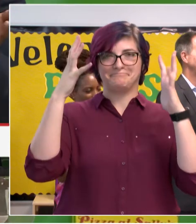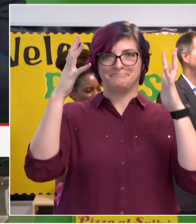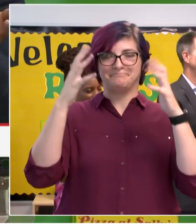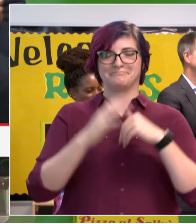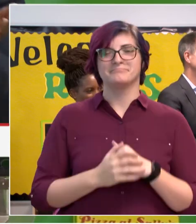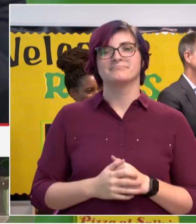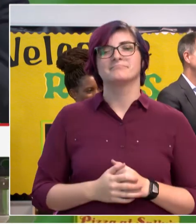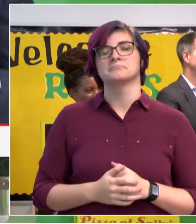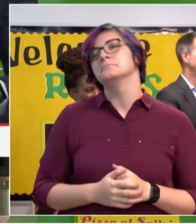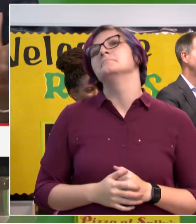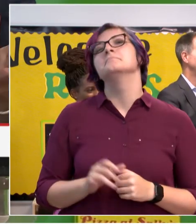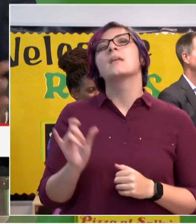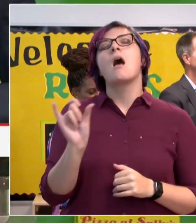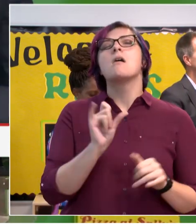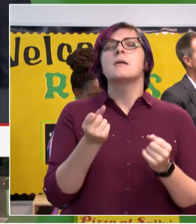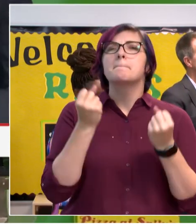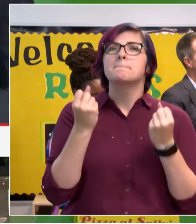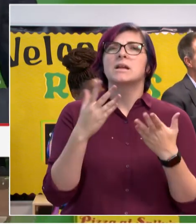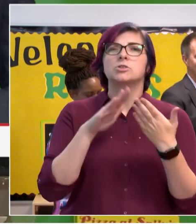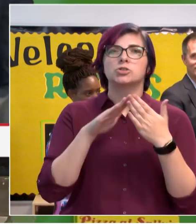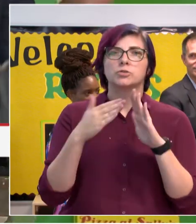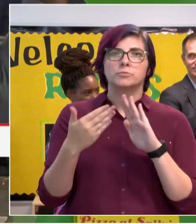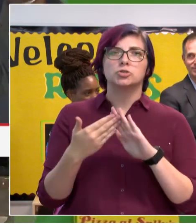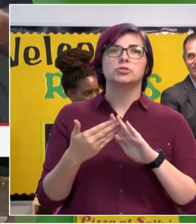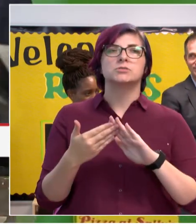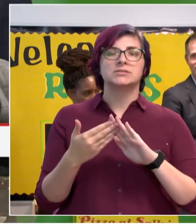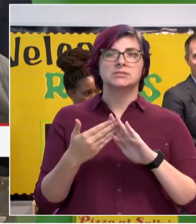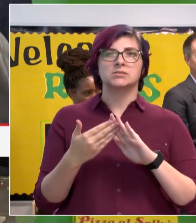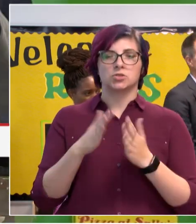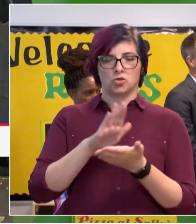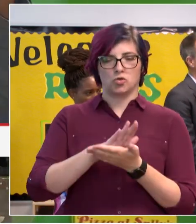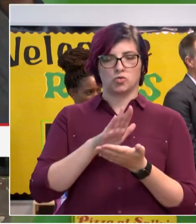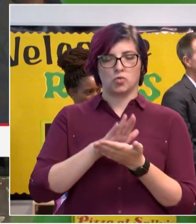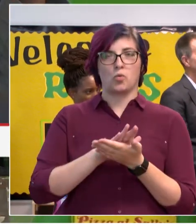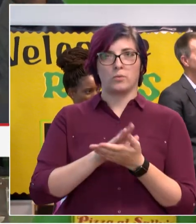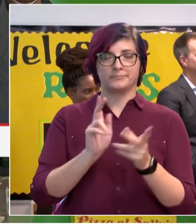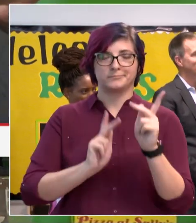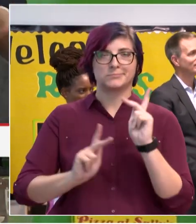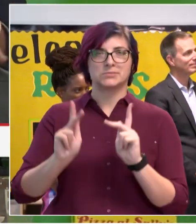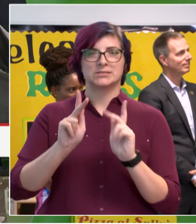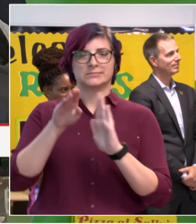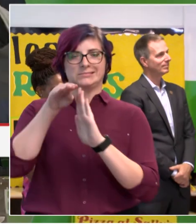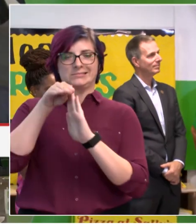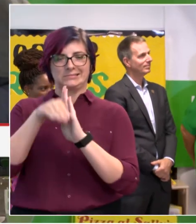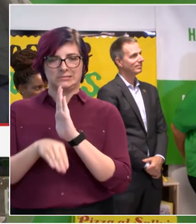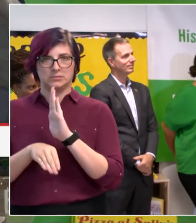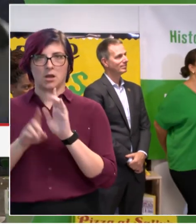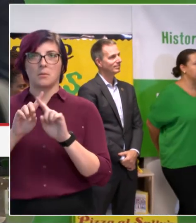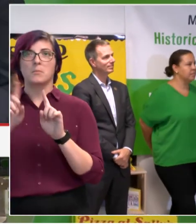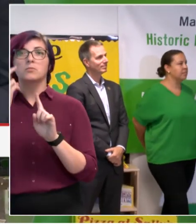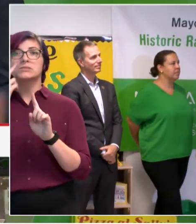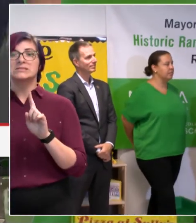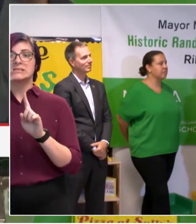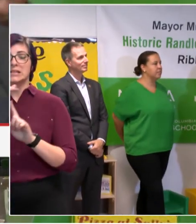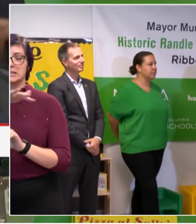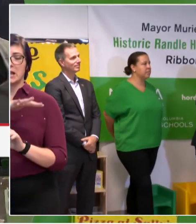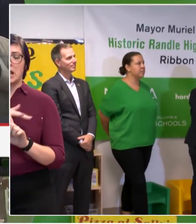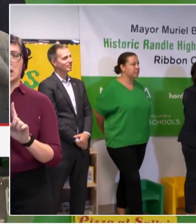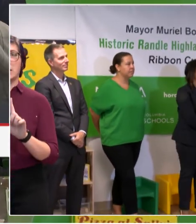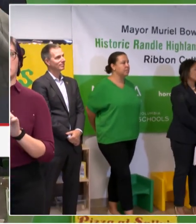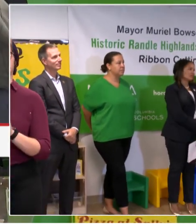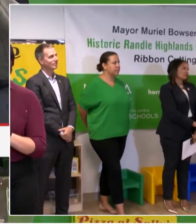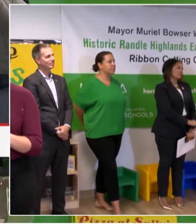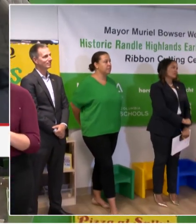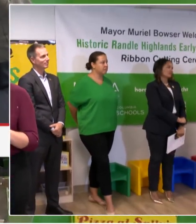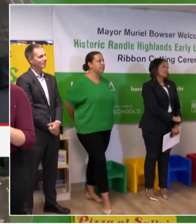And like a lot of communities, the school population dipped, but what we see in neighborhoods surrounding the school is the